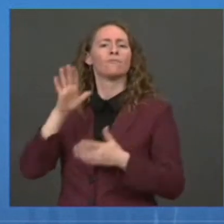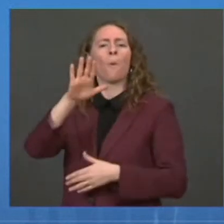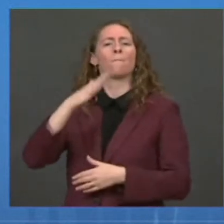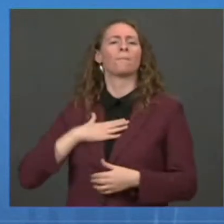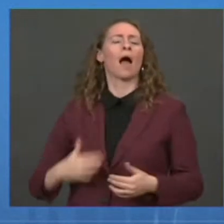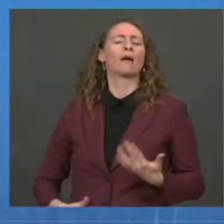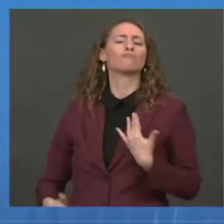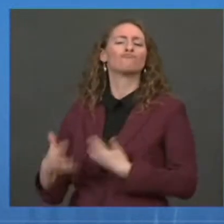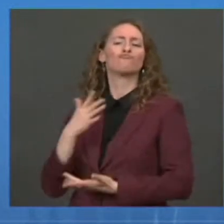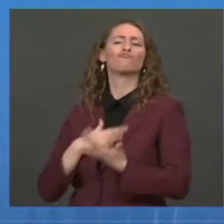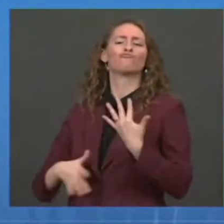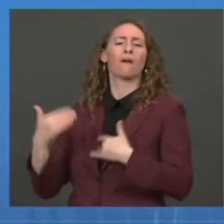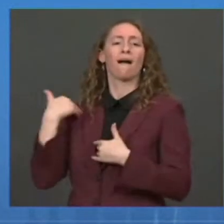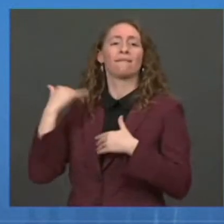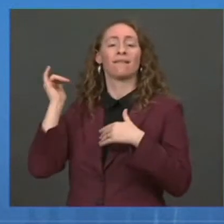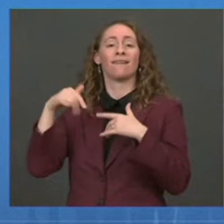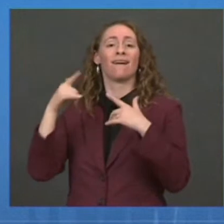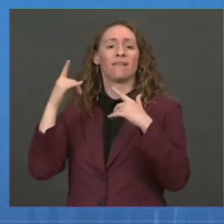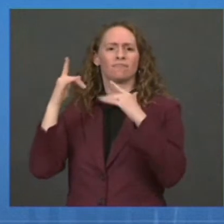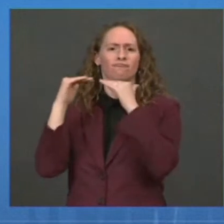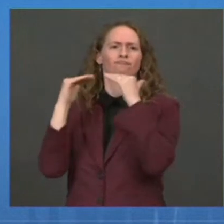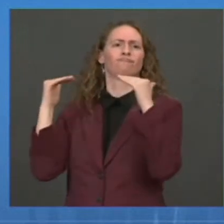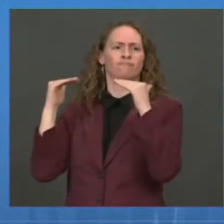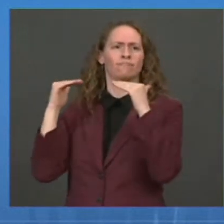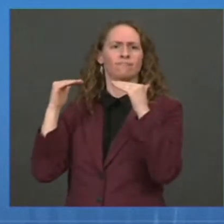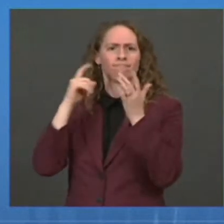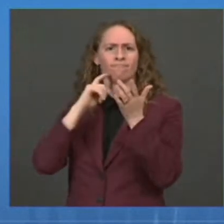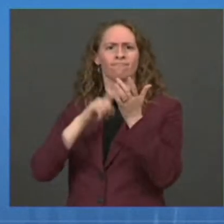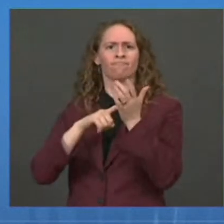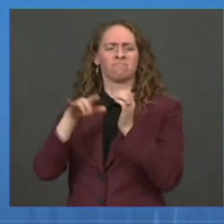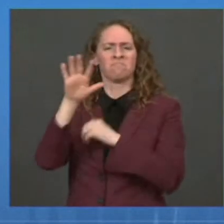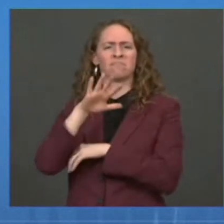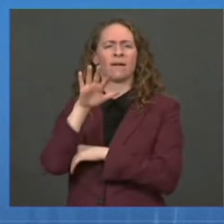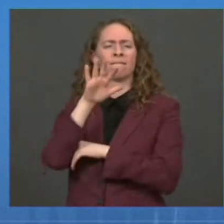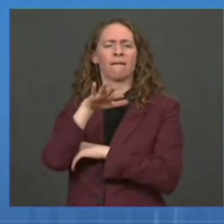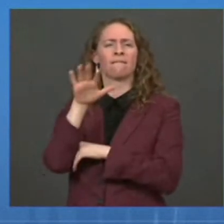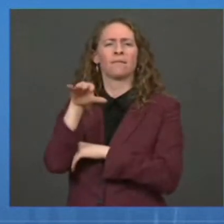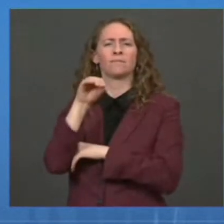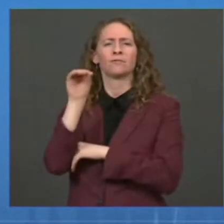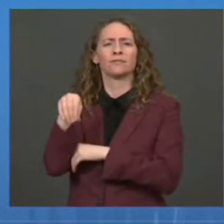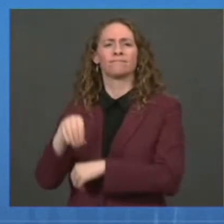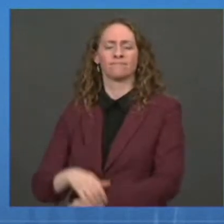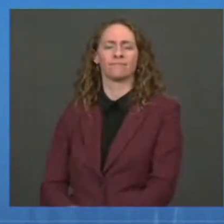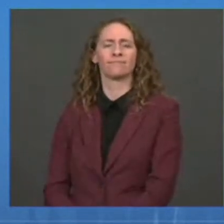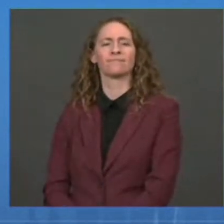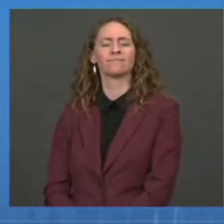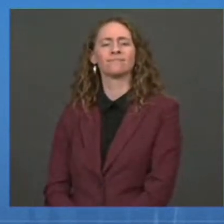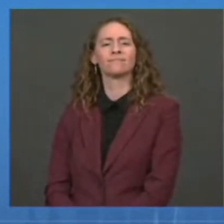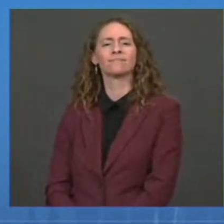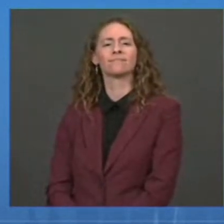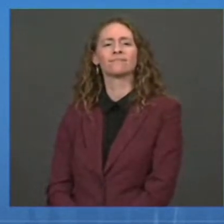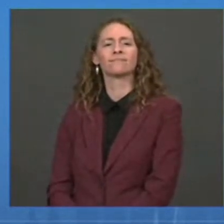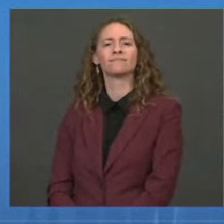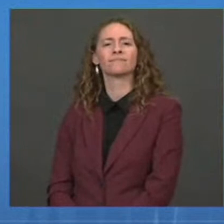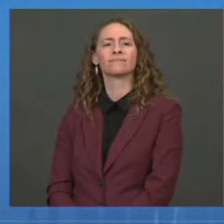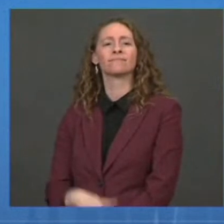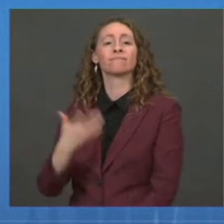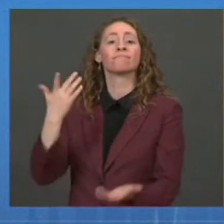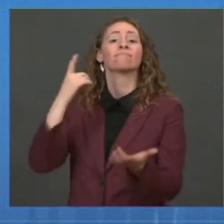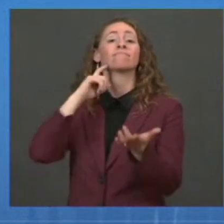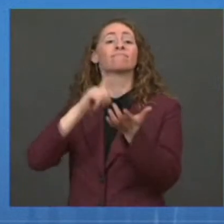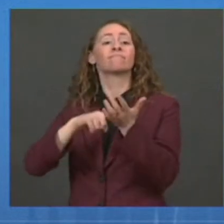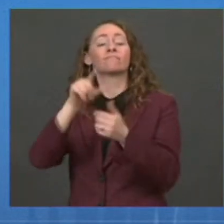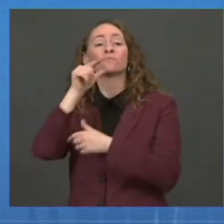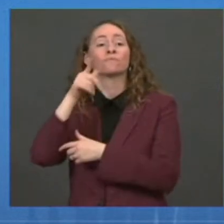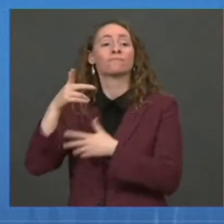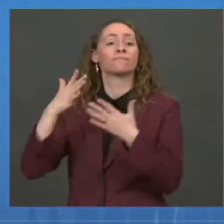55. 28 days after the boost, in this case, a third shot of the mRNA 1273,